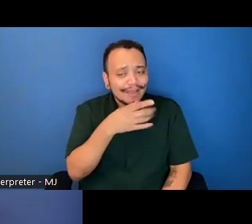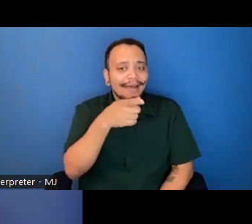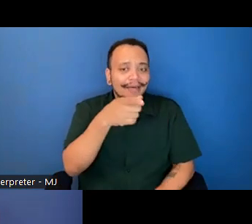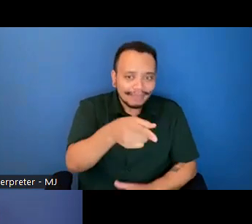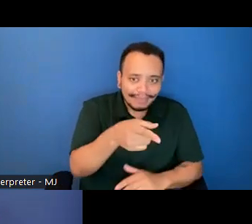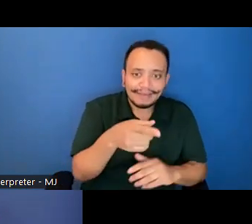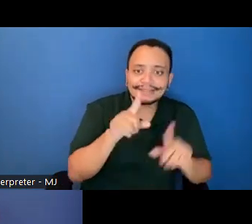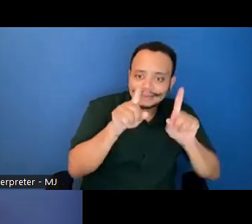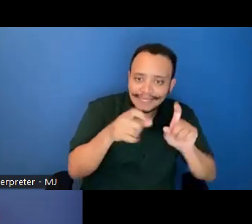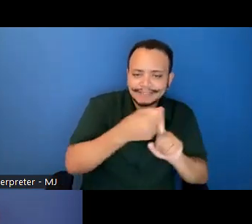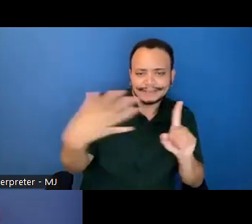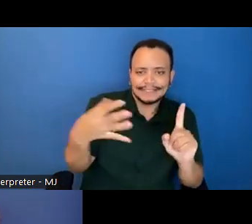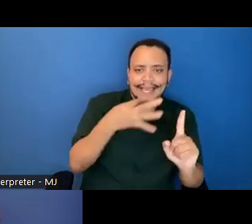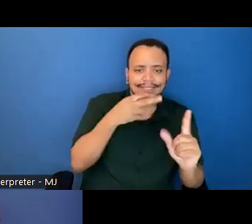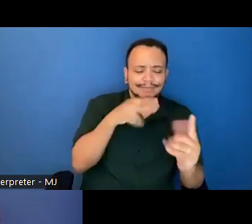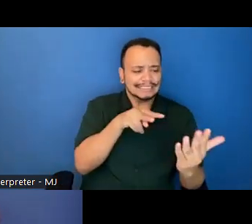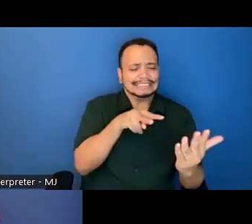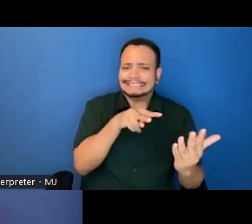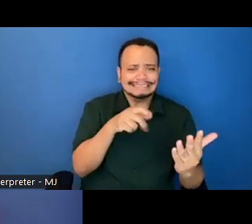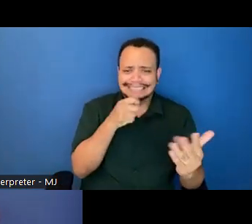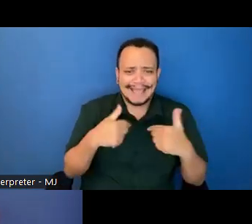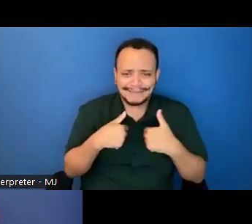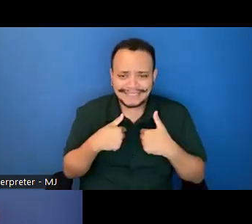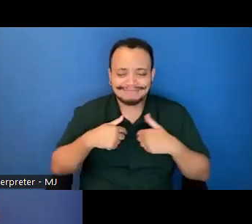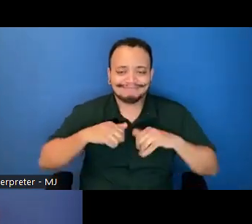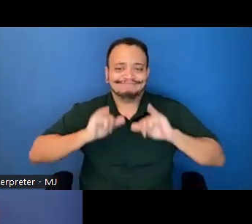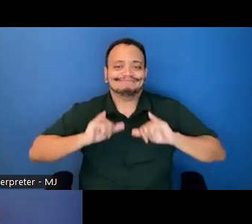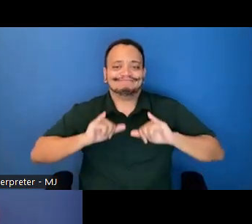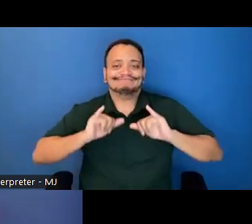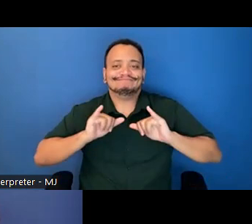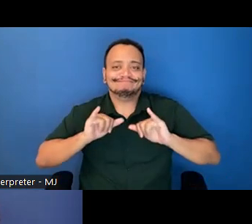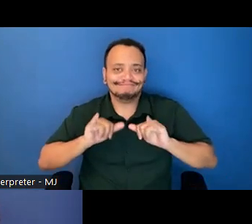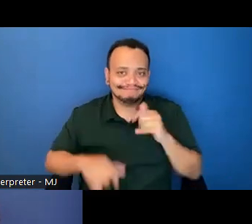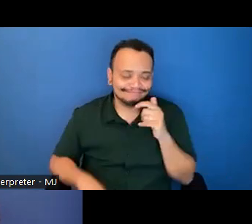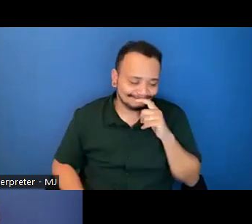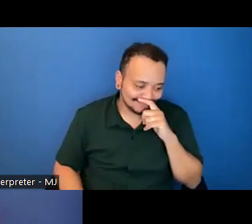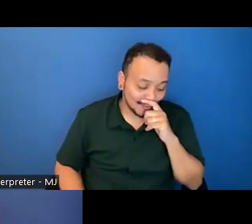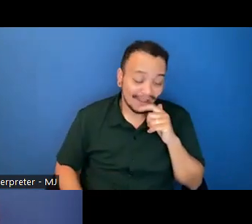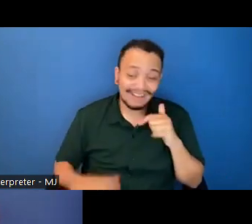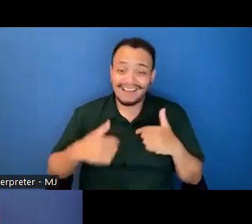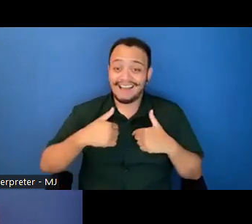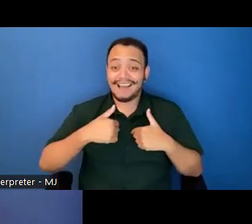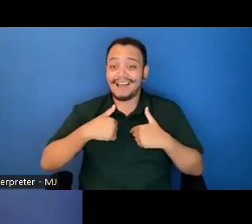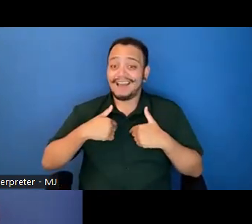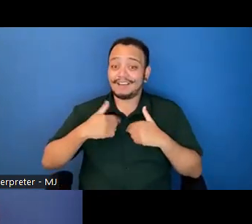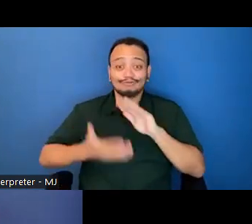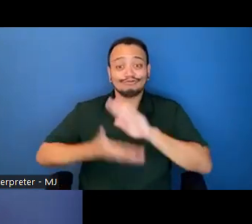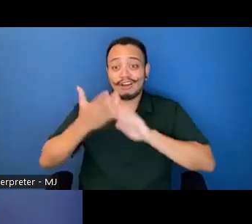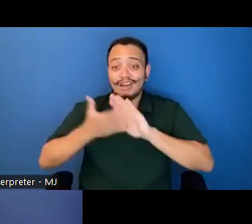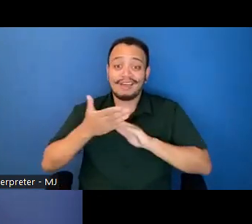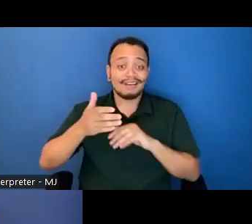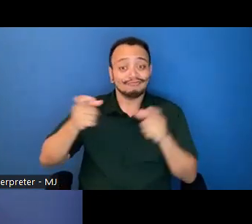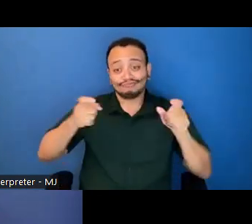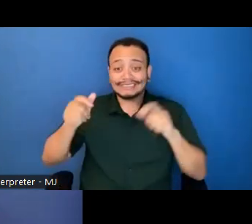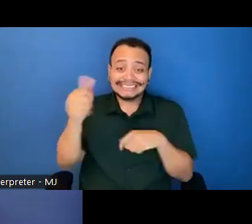know. So I gotta admit, I've never run, not as yet, I have not run a $10 million